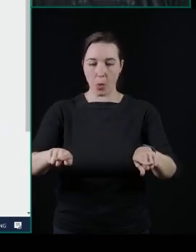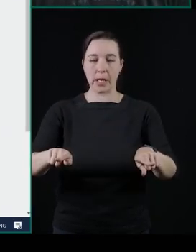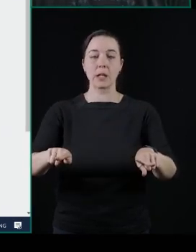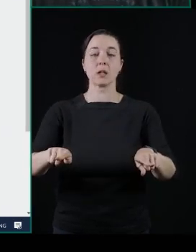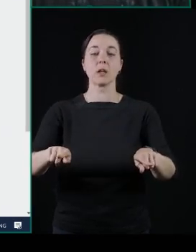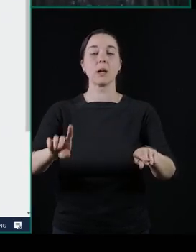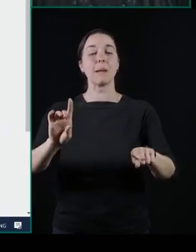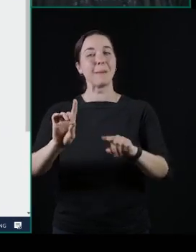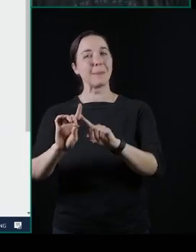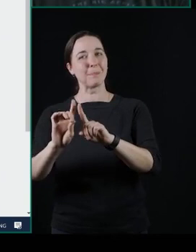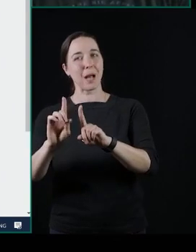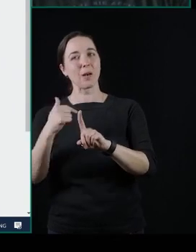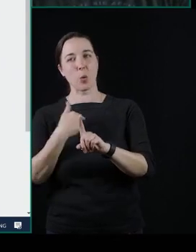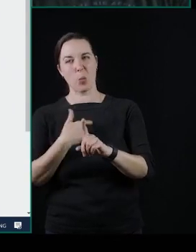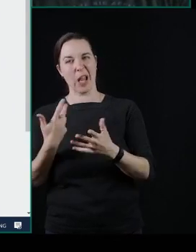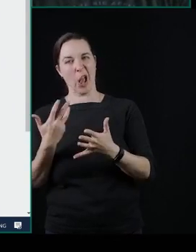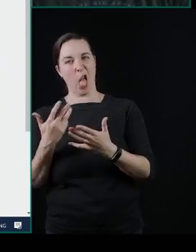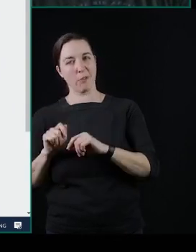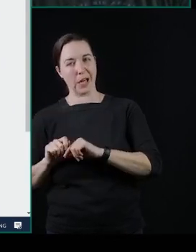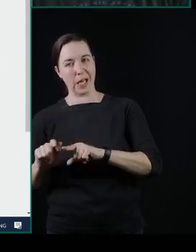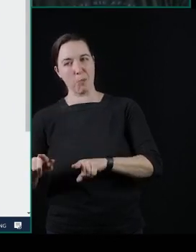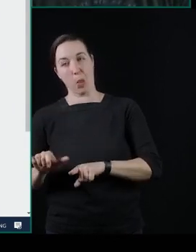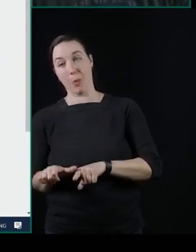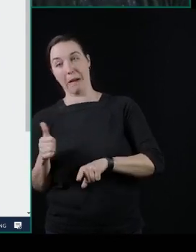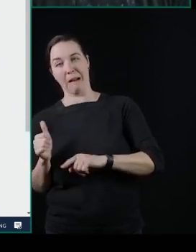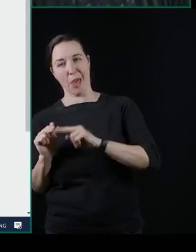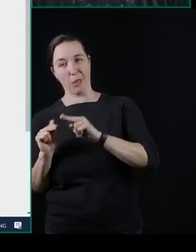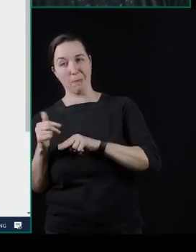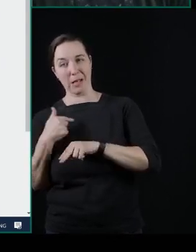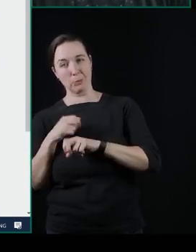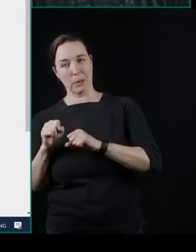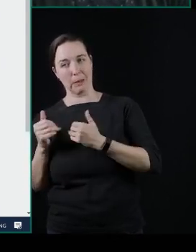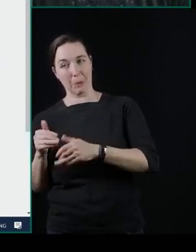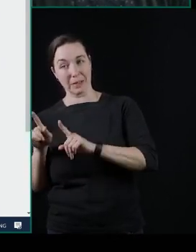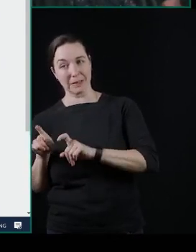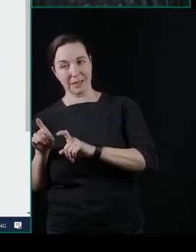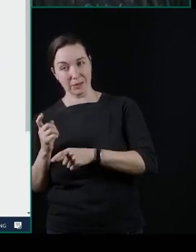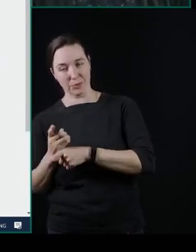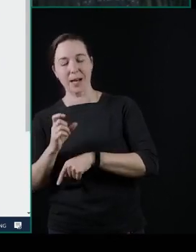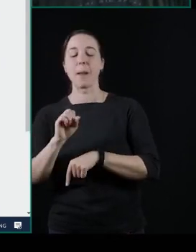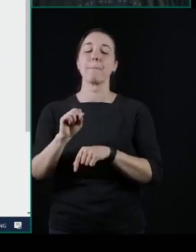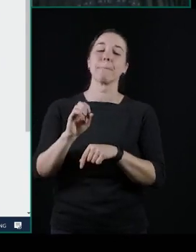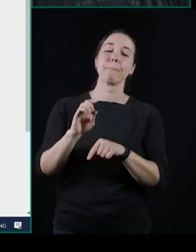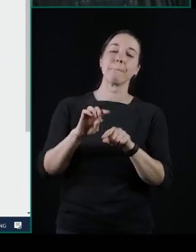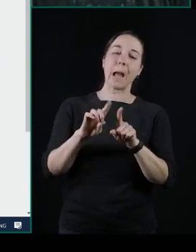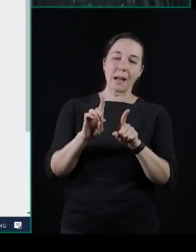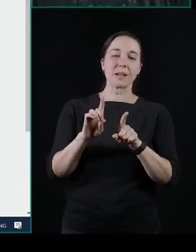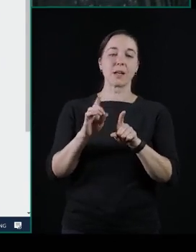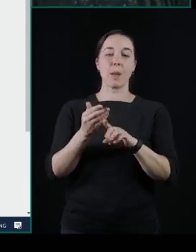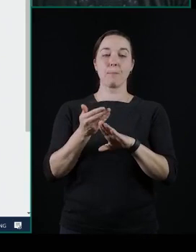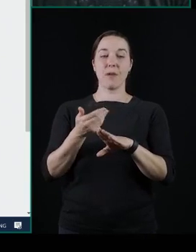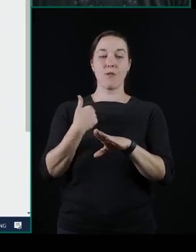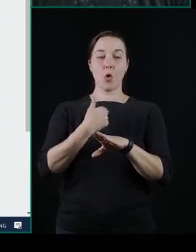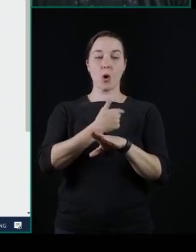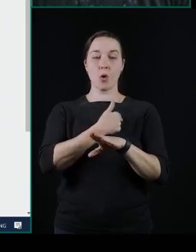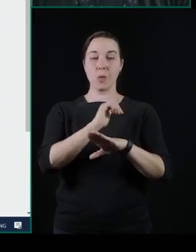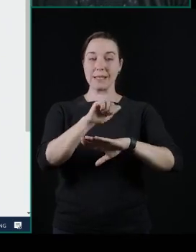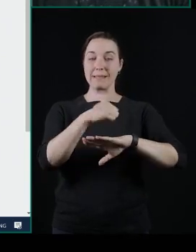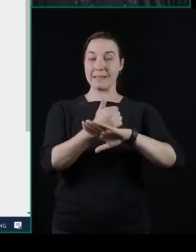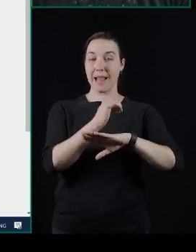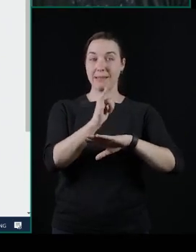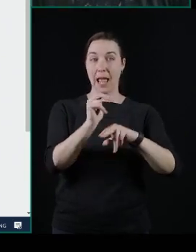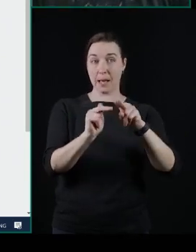deployed. However, we have deployed another build so we can test, right? But before we check the